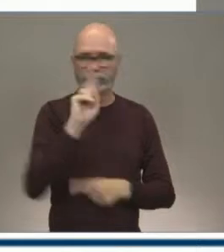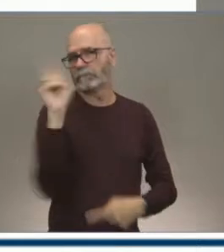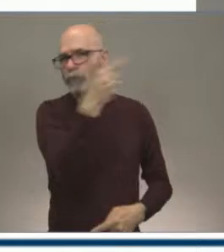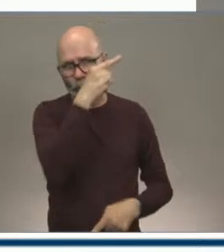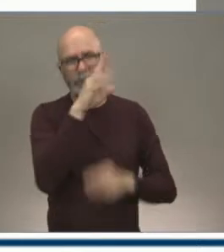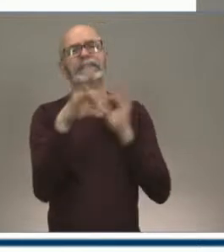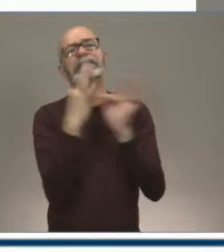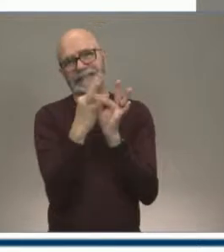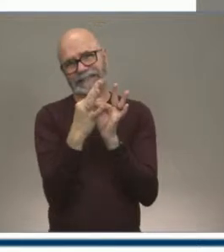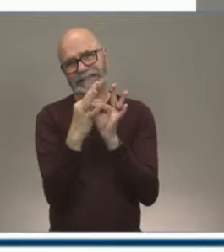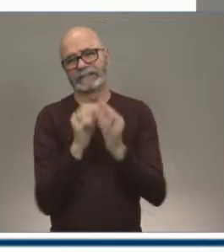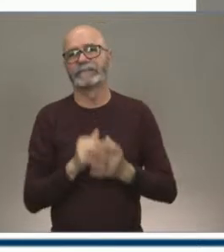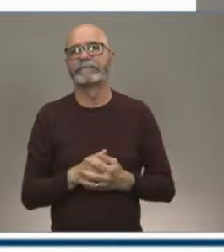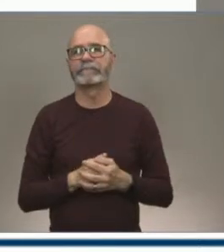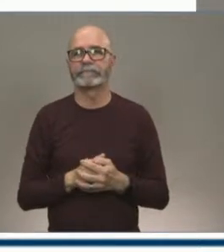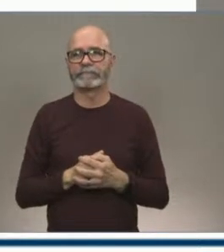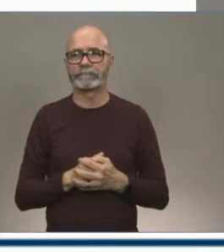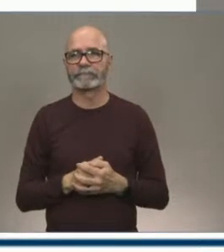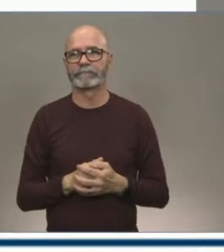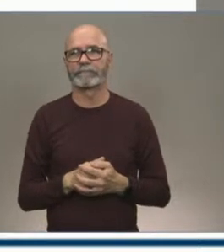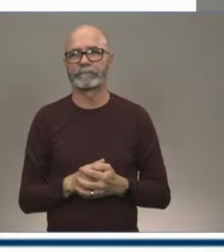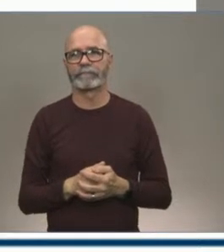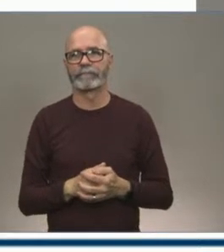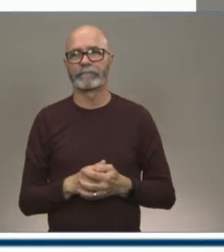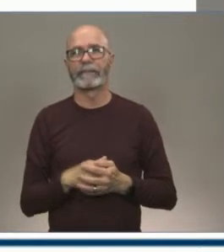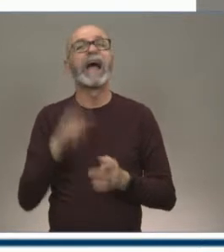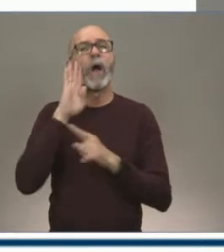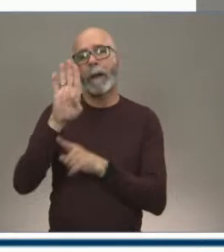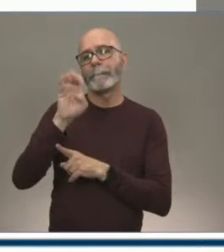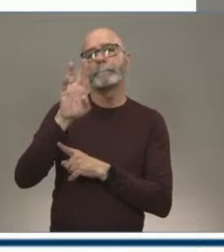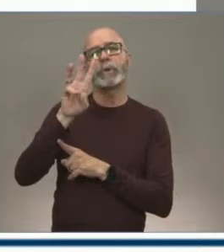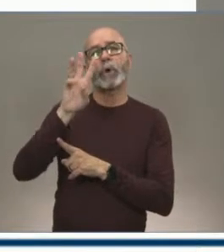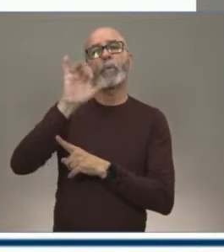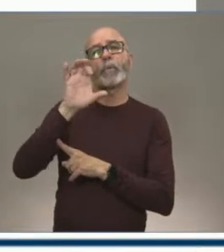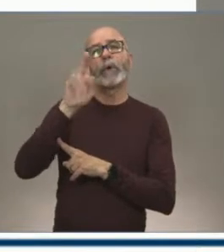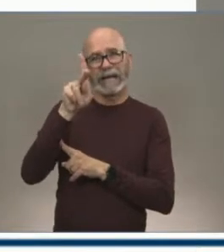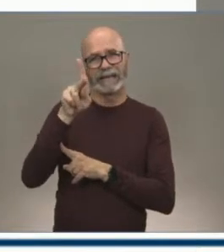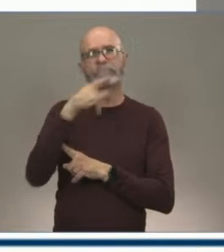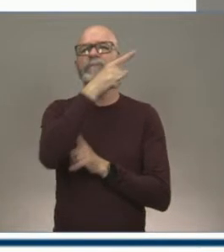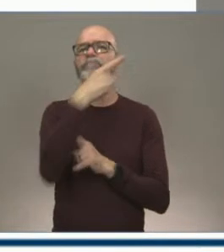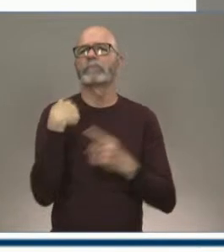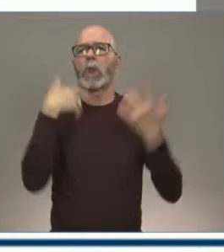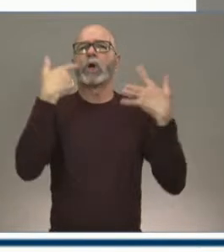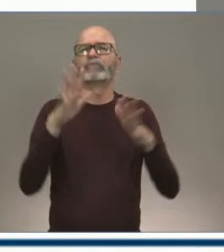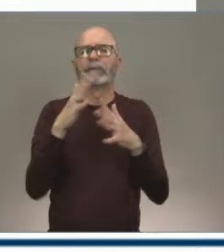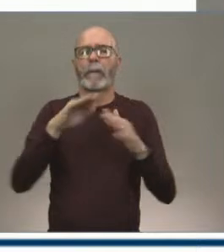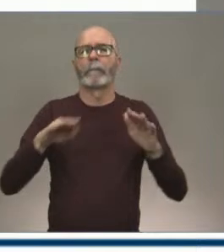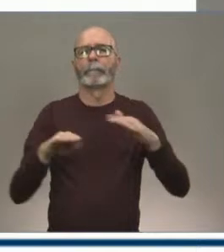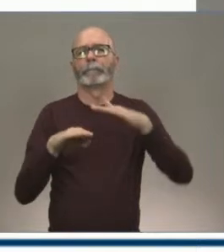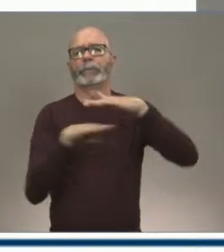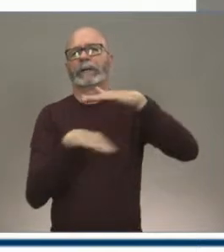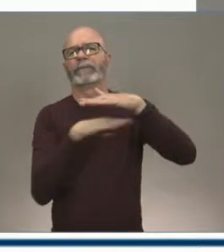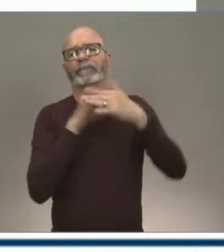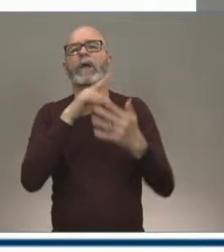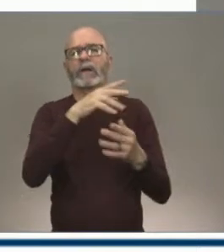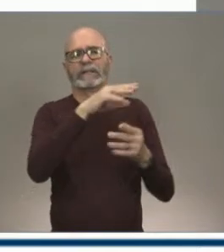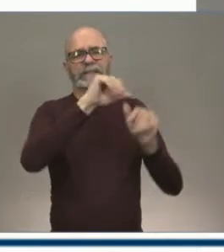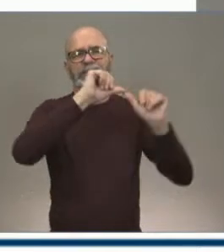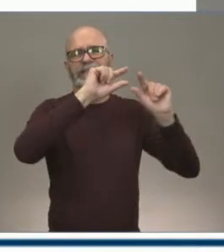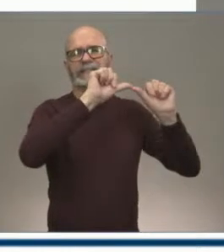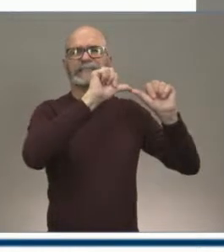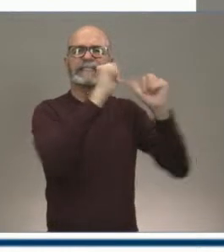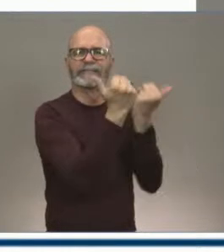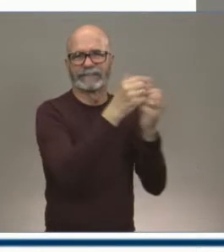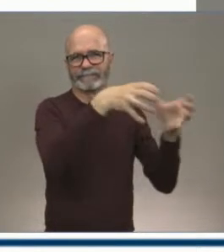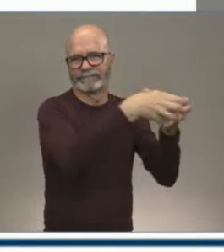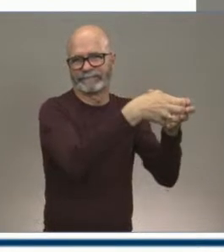assessment centers also in Berwick and in Wolfville. So you have 3 different ways you can get tested if you live in these communities, and we